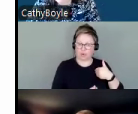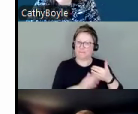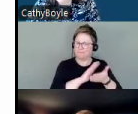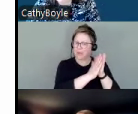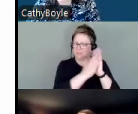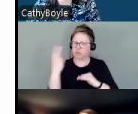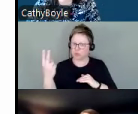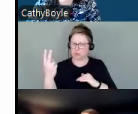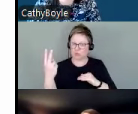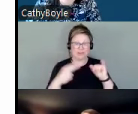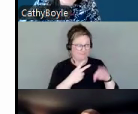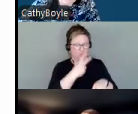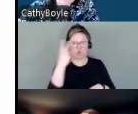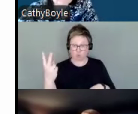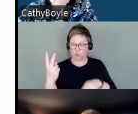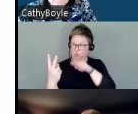counted.